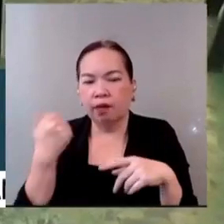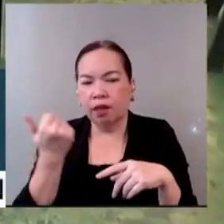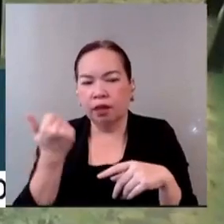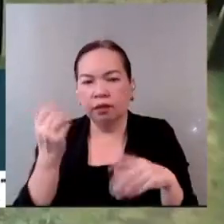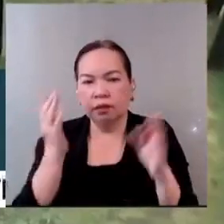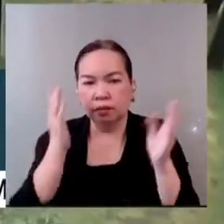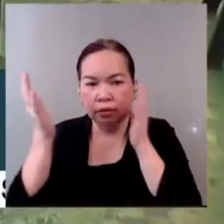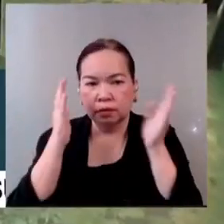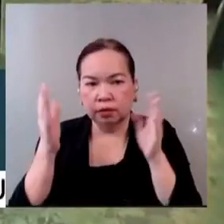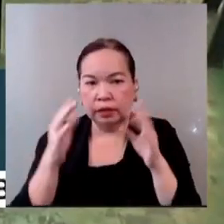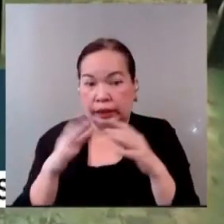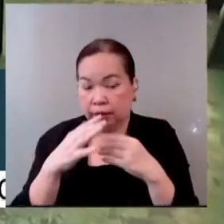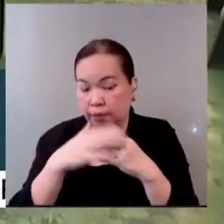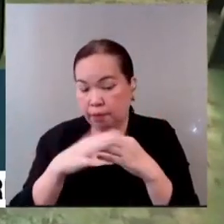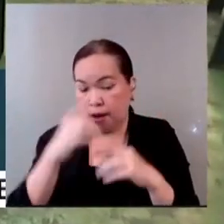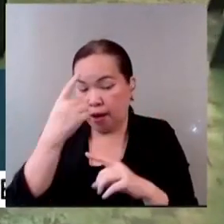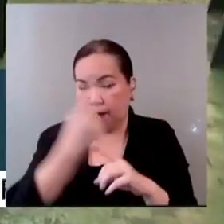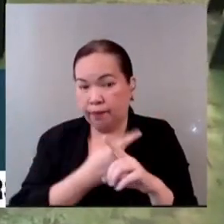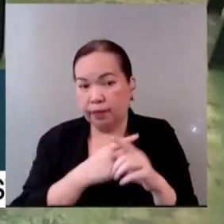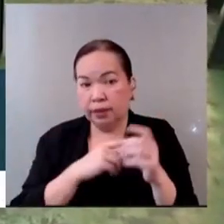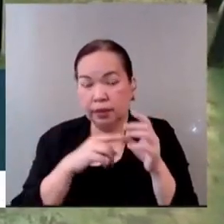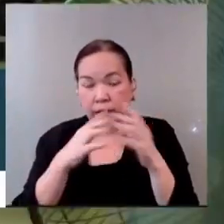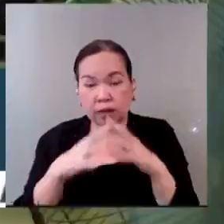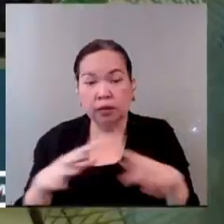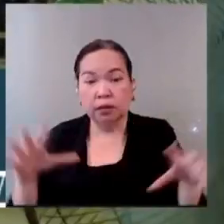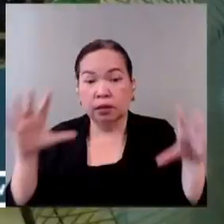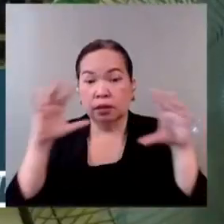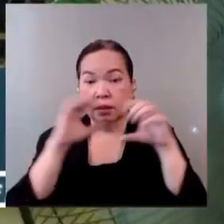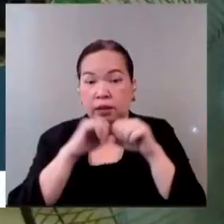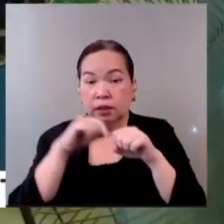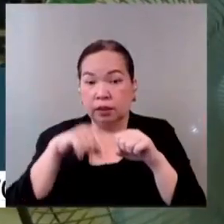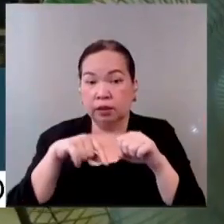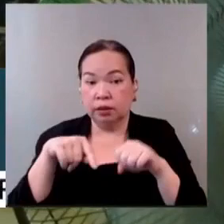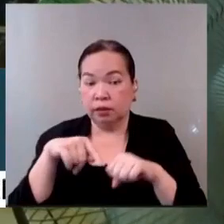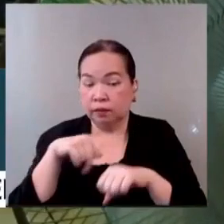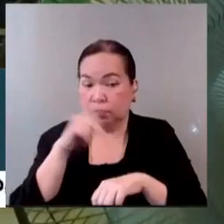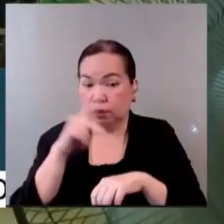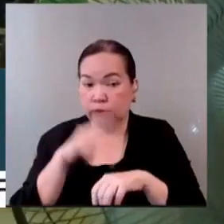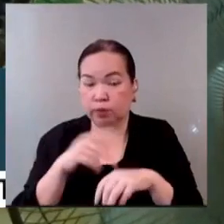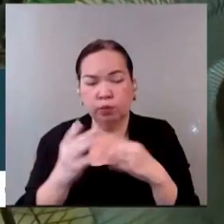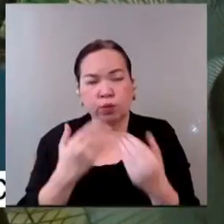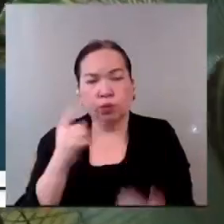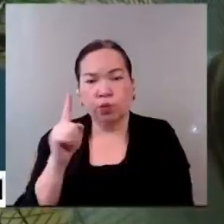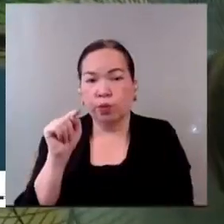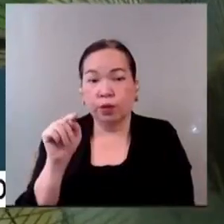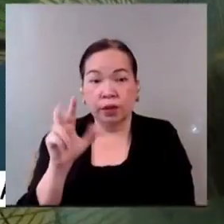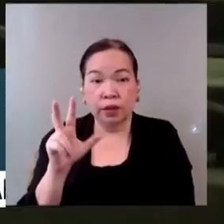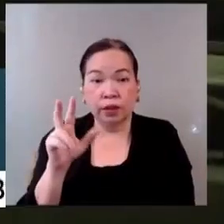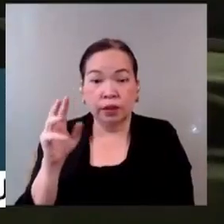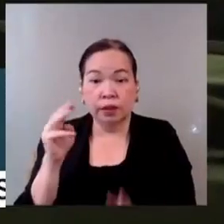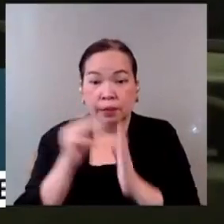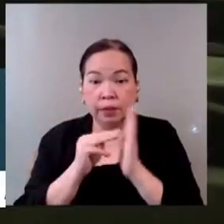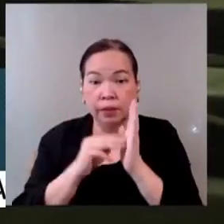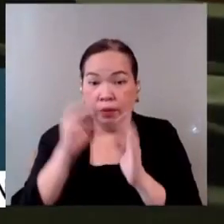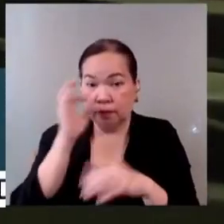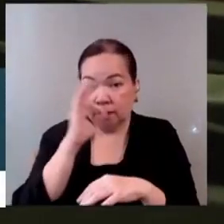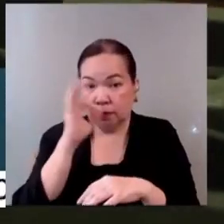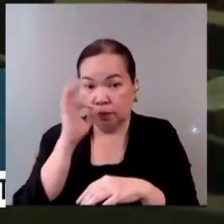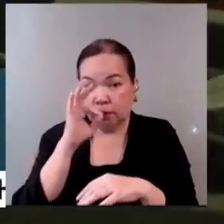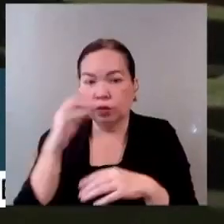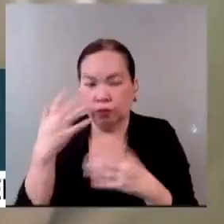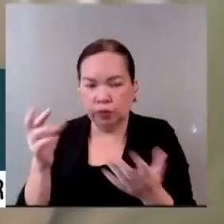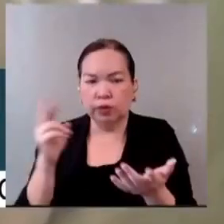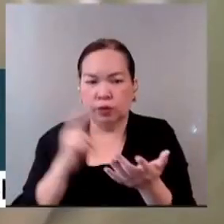since the voter registration commenced in the country, about 1.3 million Filipinos have already registered, according to